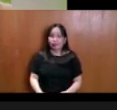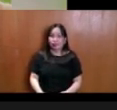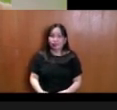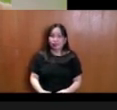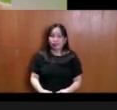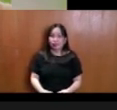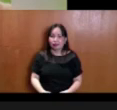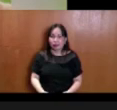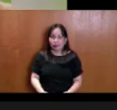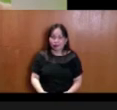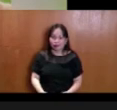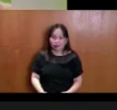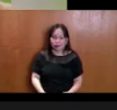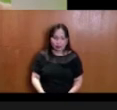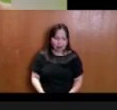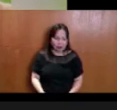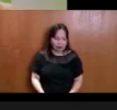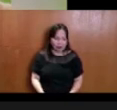think